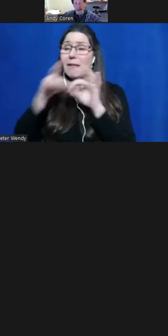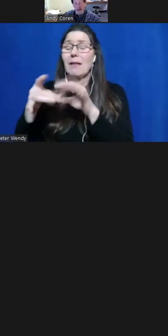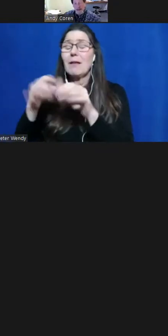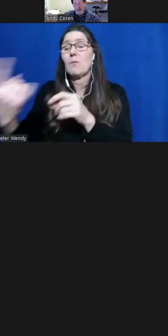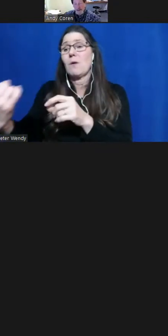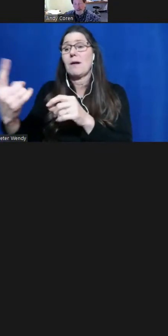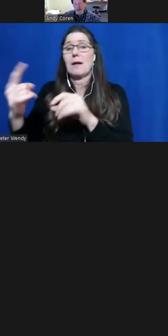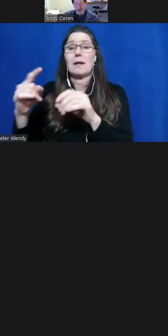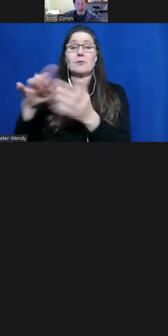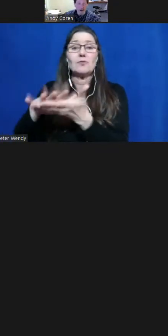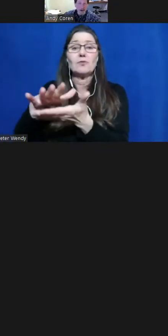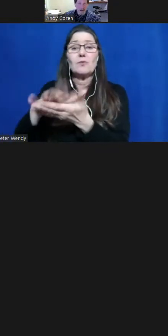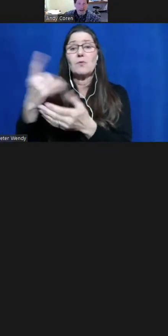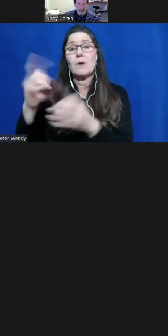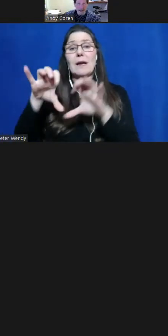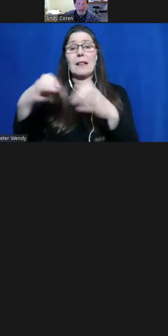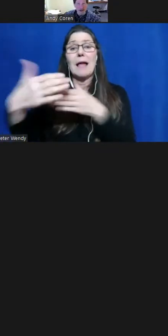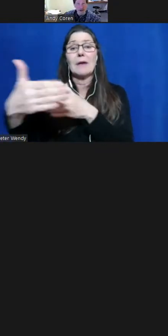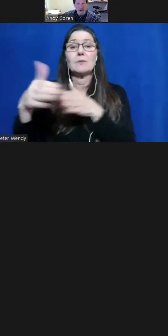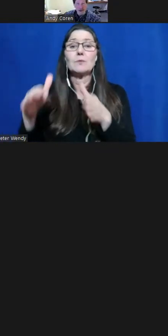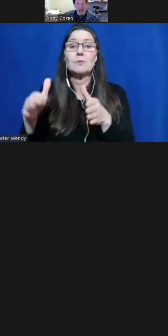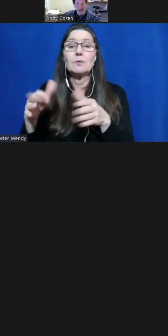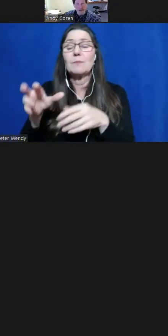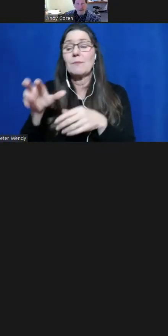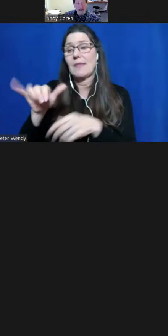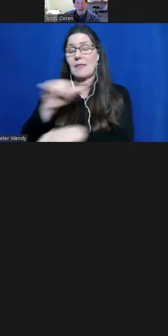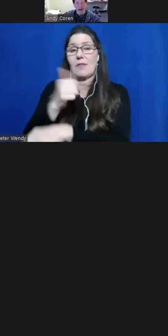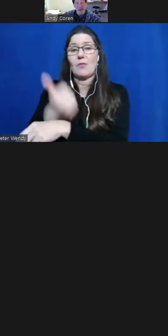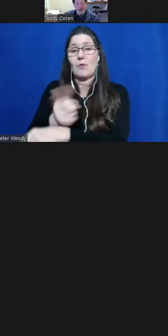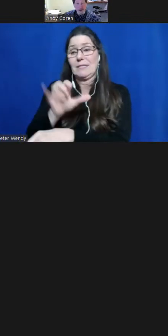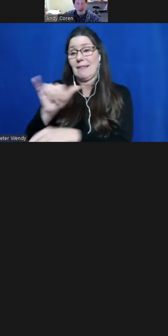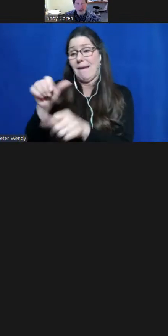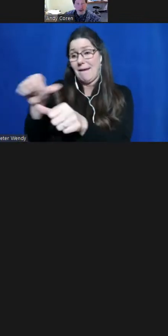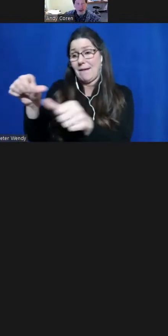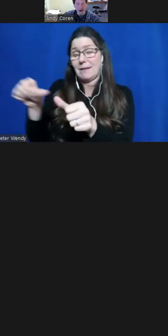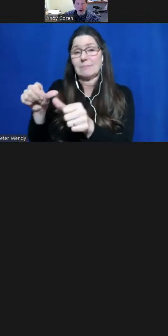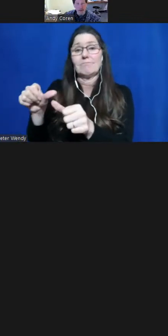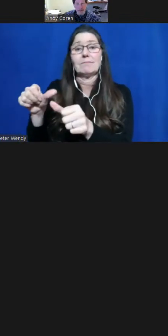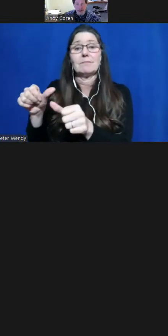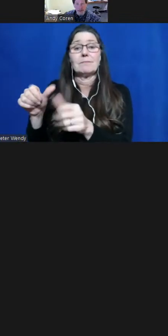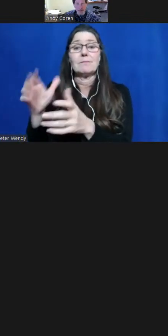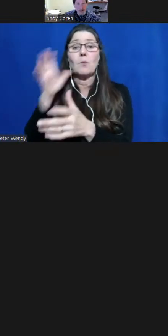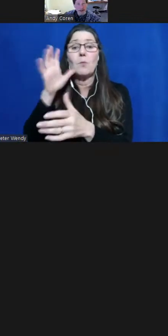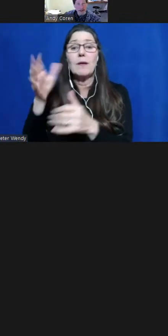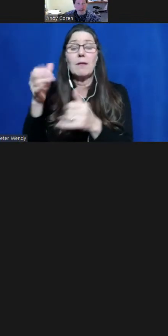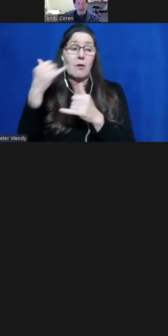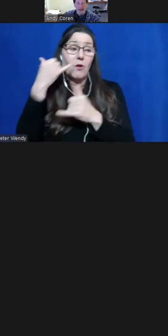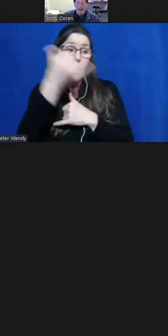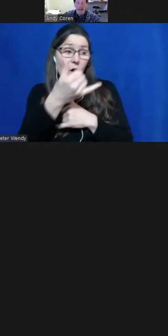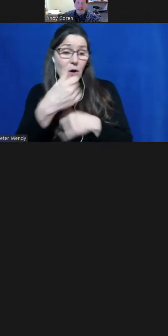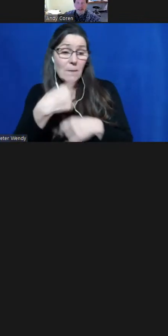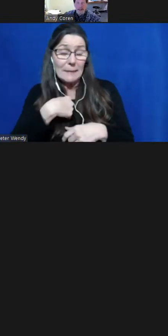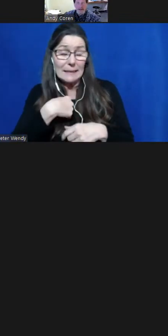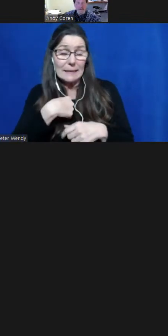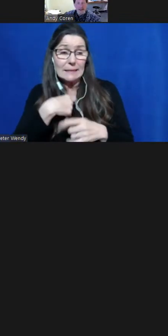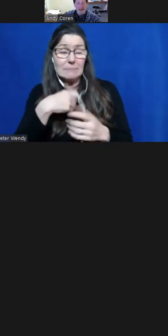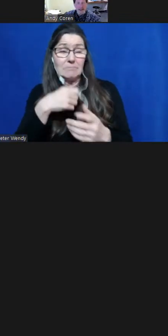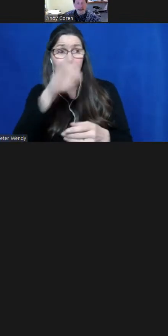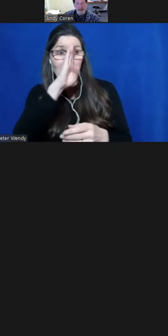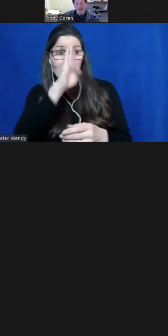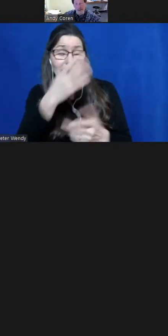then the authorities in that school or classroom would usually call me and we would discuss it and